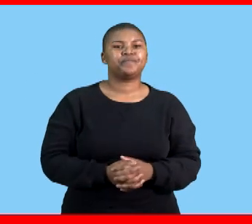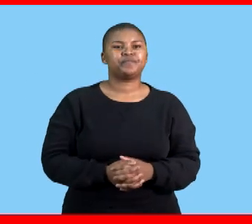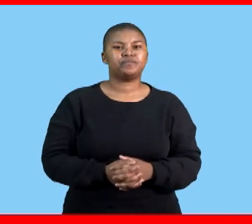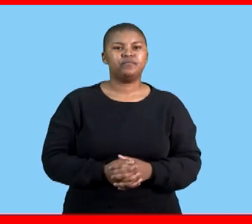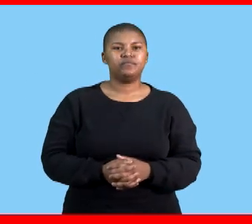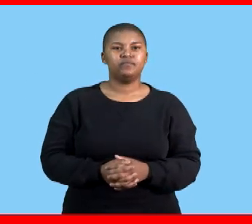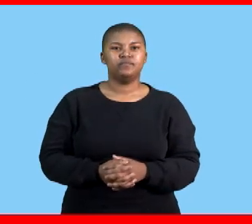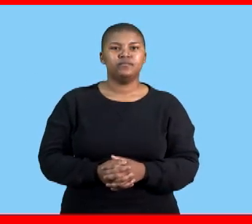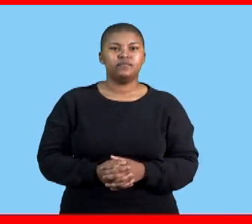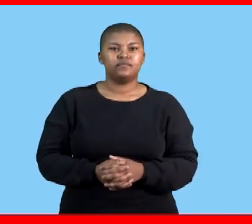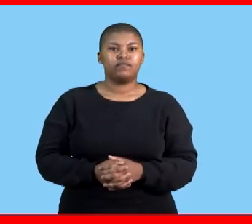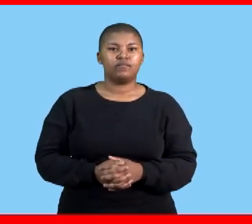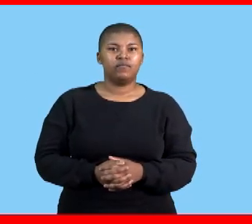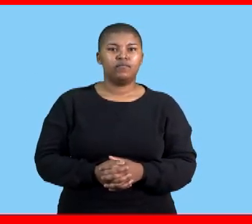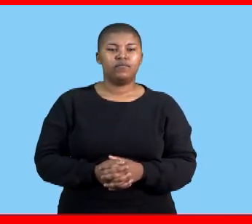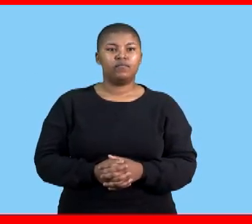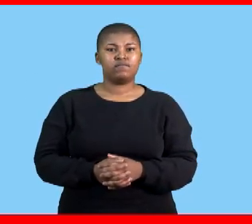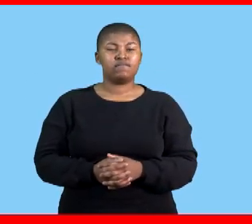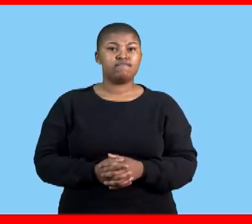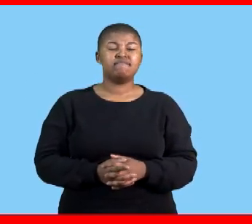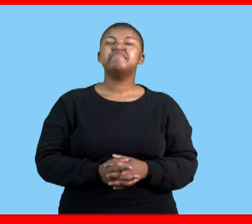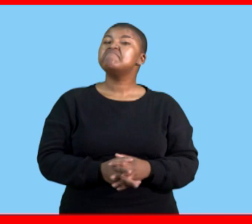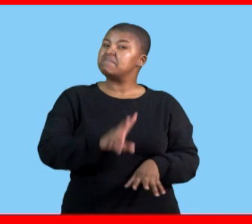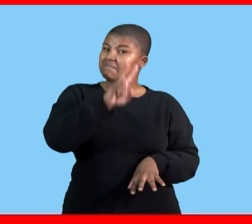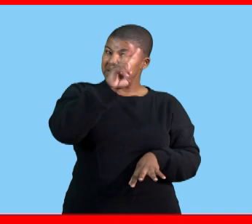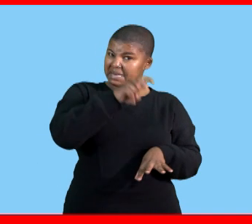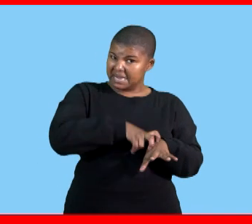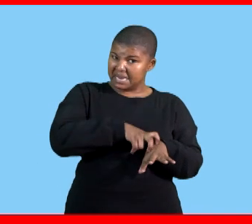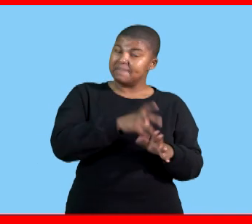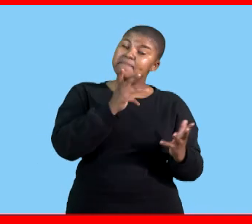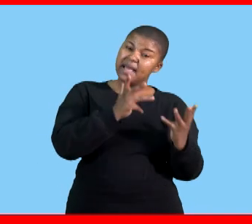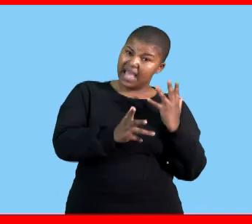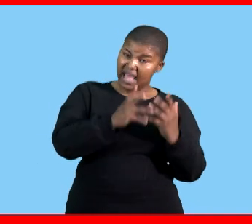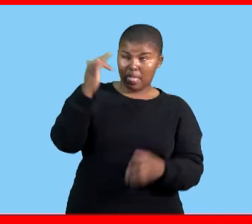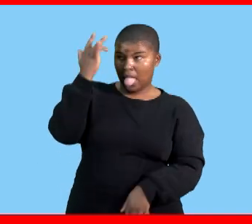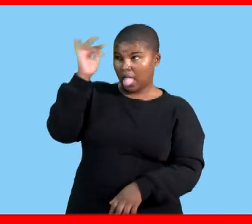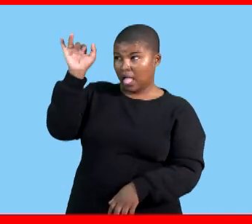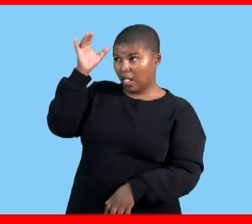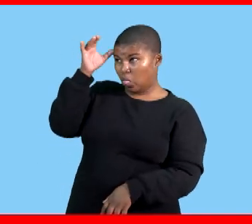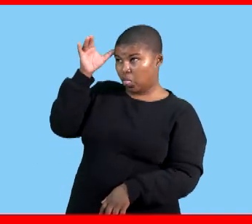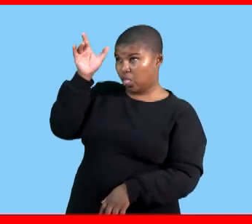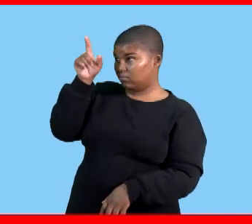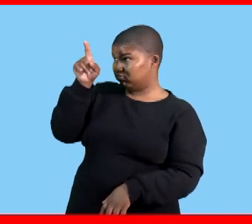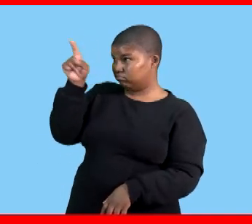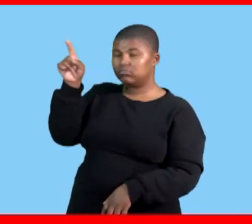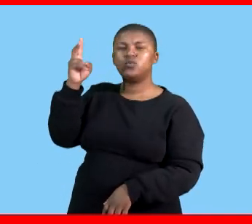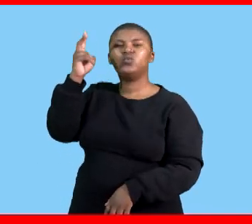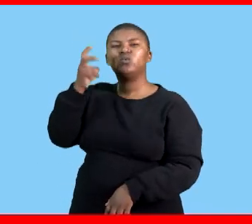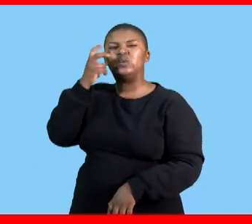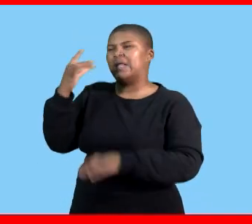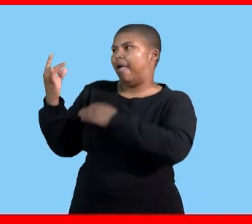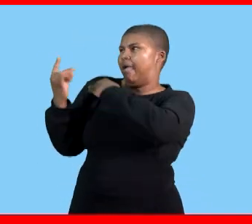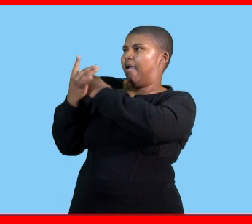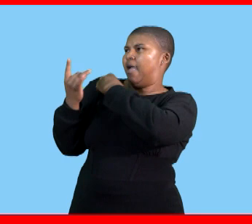If necessary, we need to seek advice from experts. So going back to my example, if there